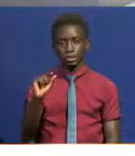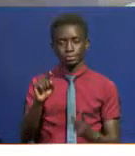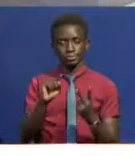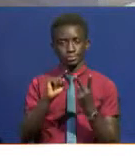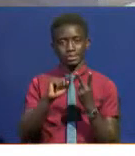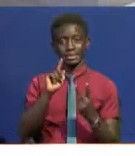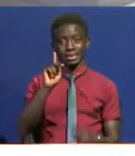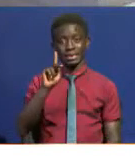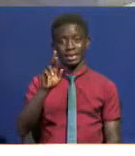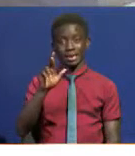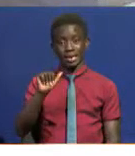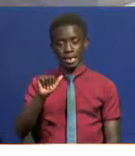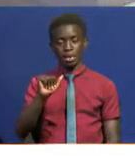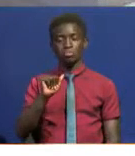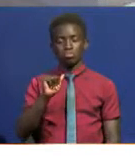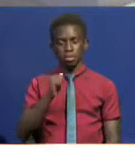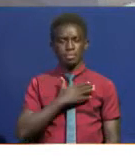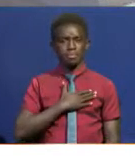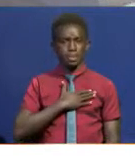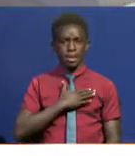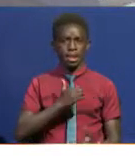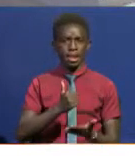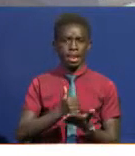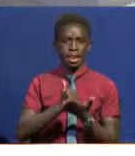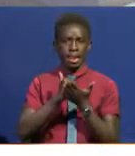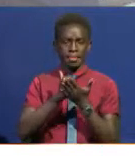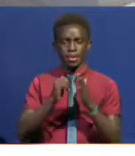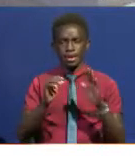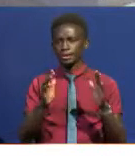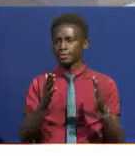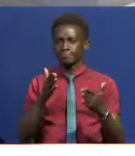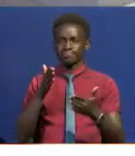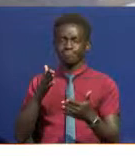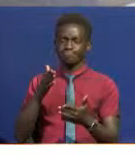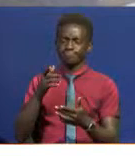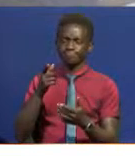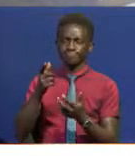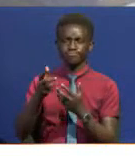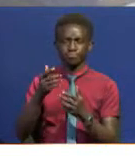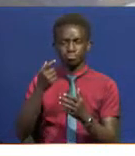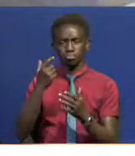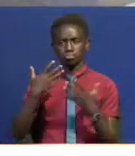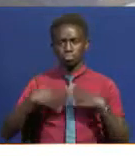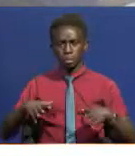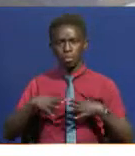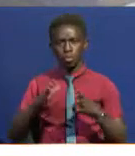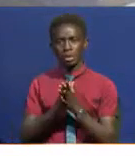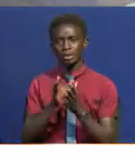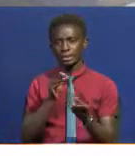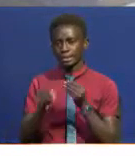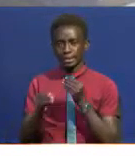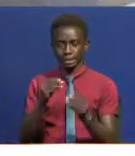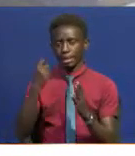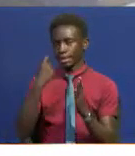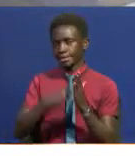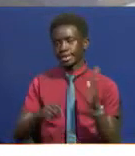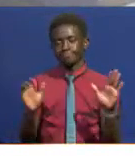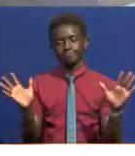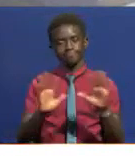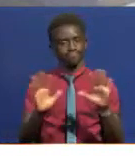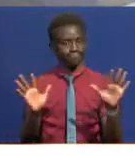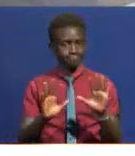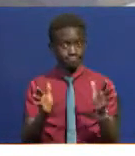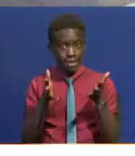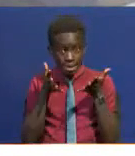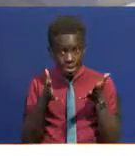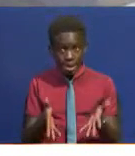Authority to consider tax breaks for people with disability operating small businesses. Now the petition